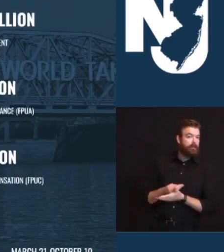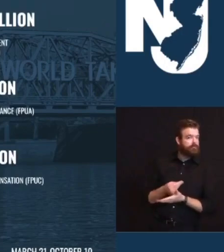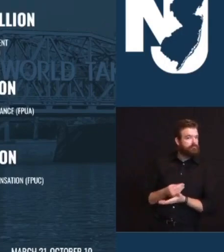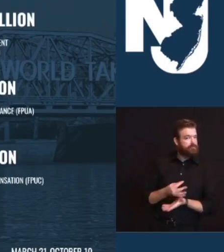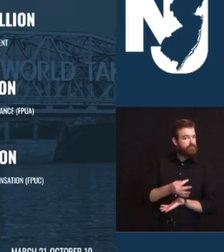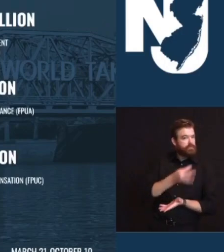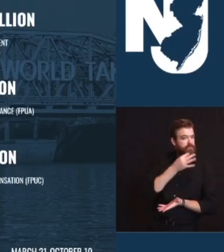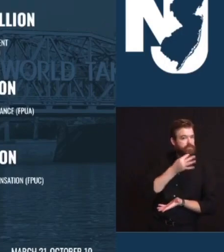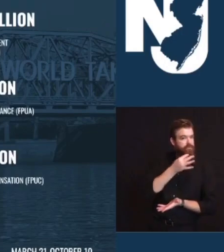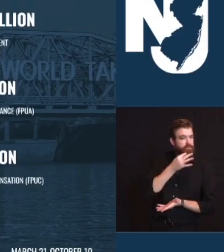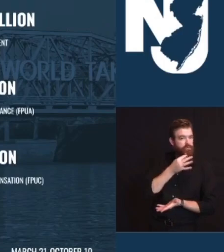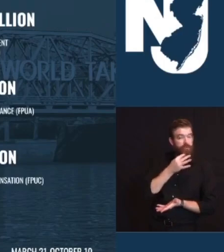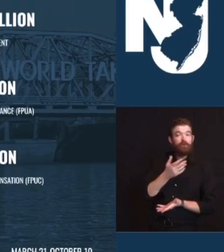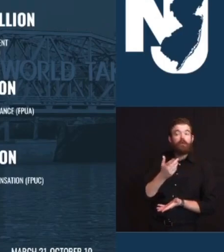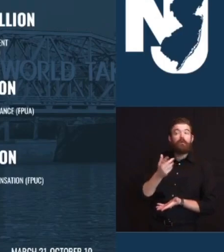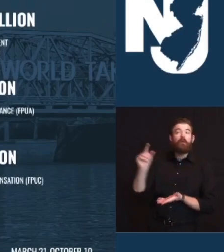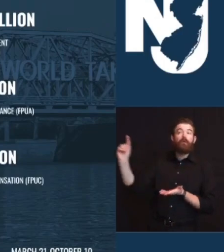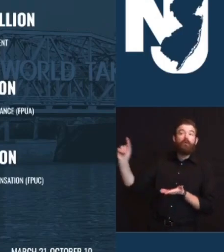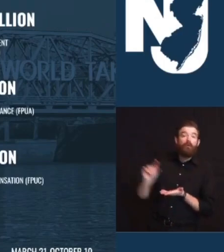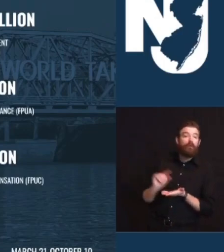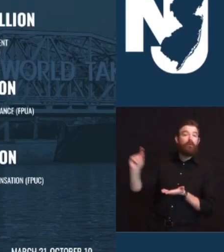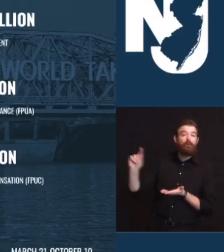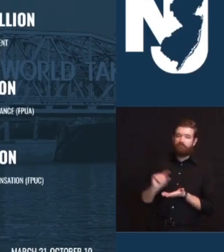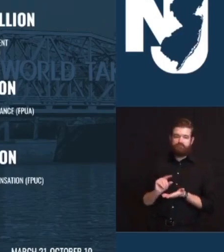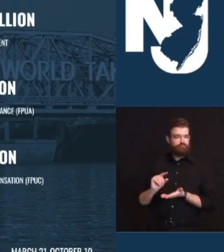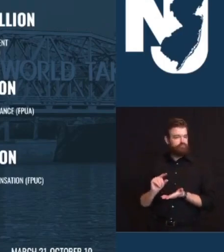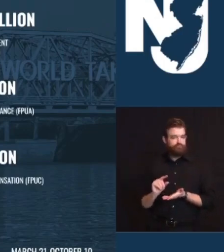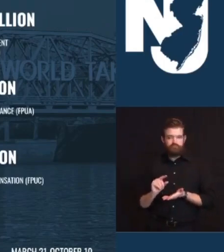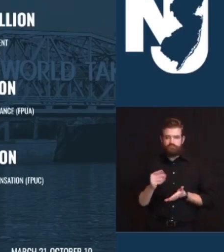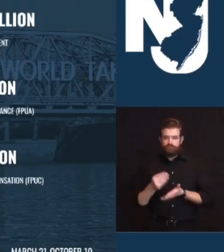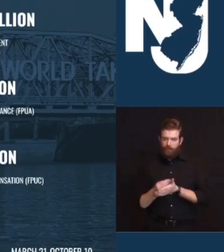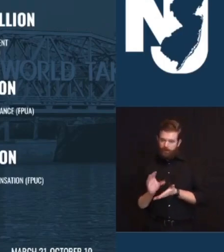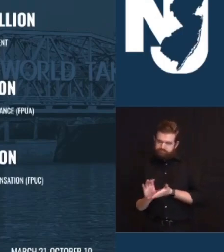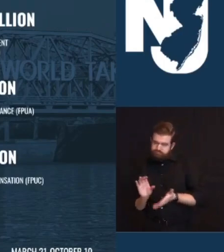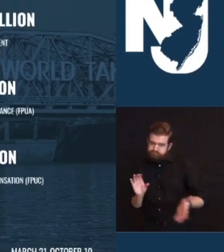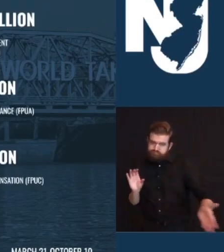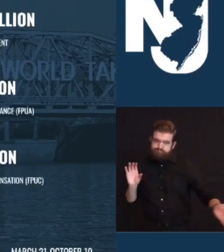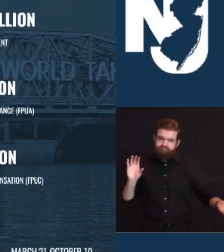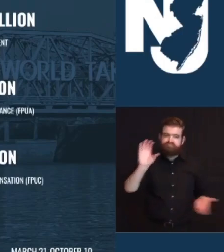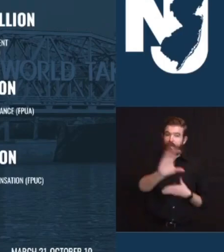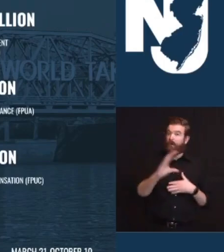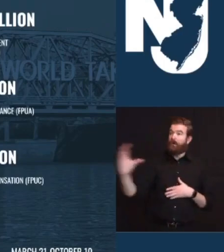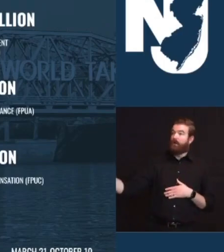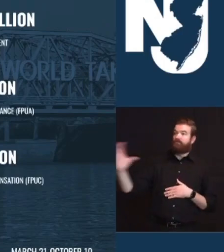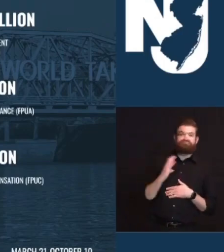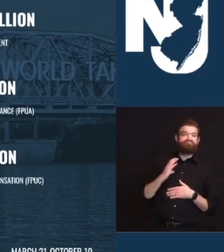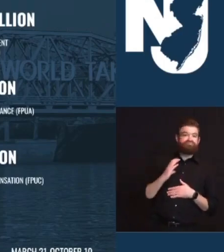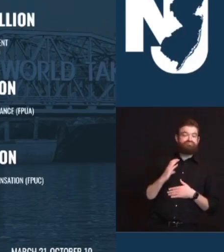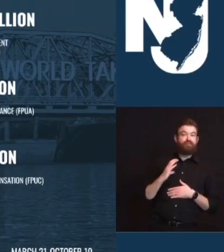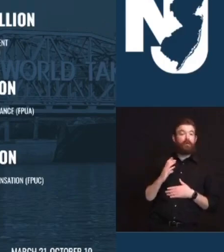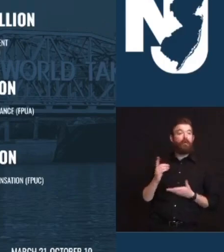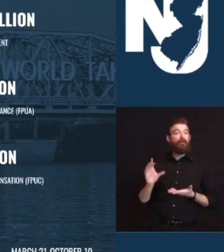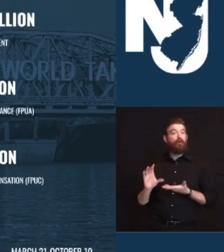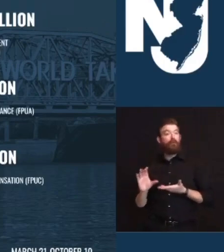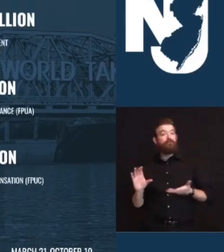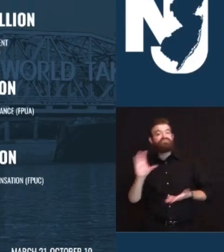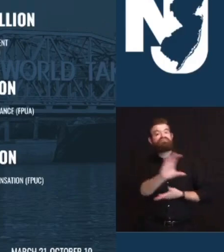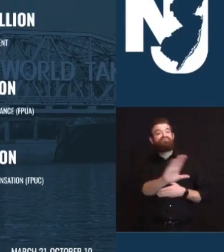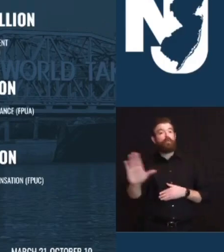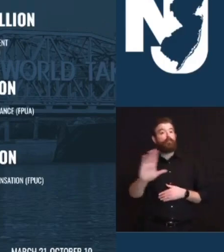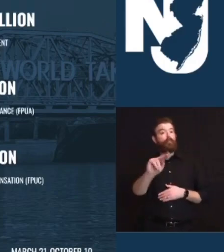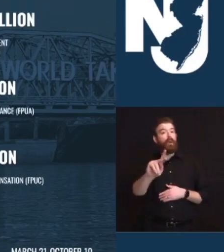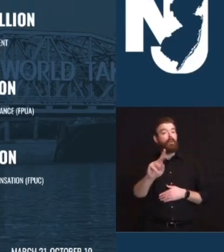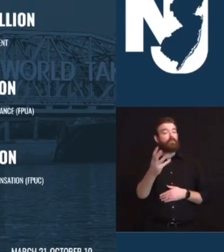their debit cards early next week. Most recipients don't have to do anything more to receive their